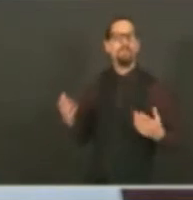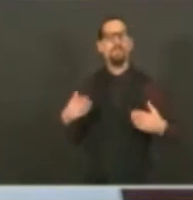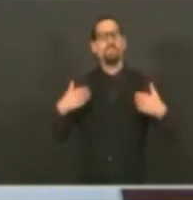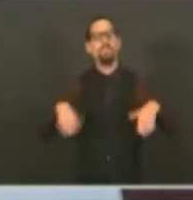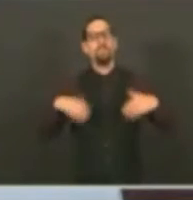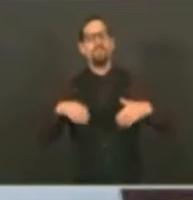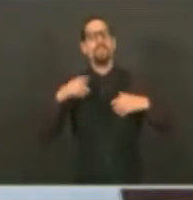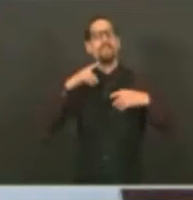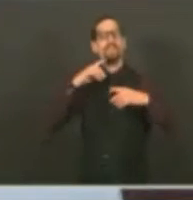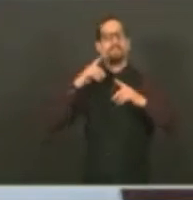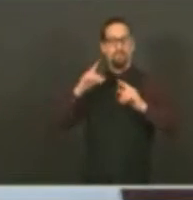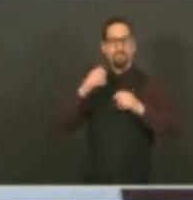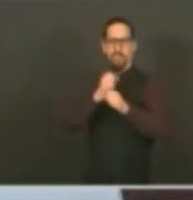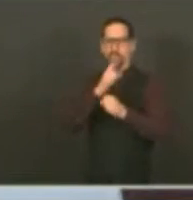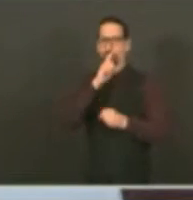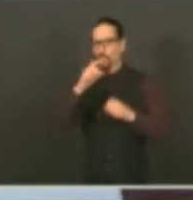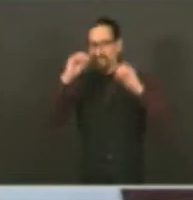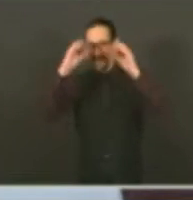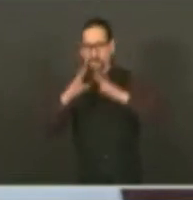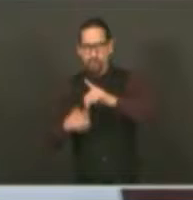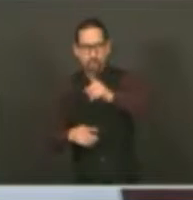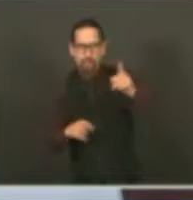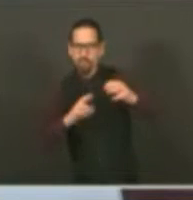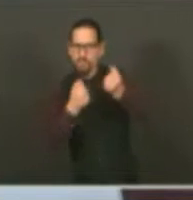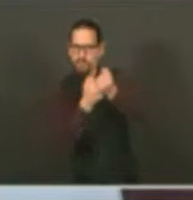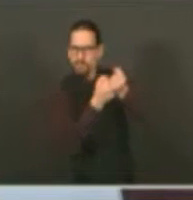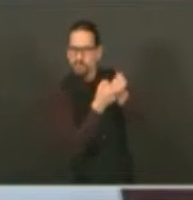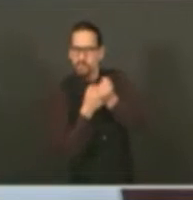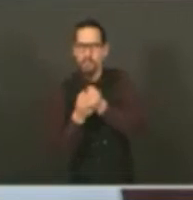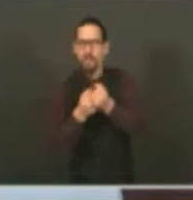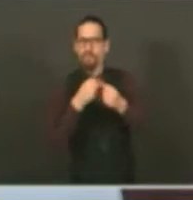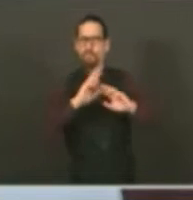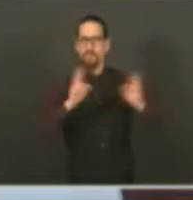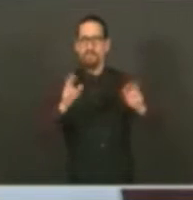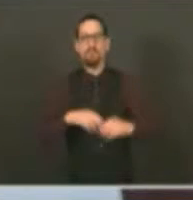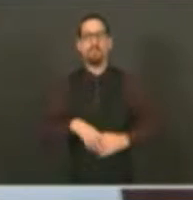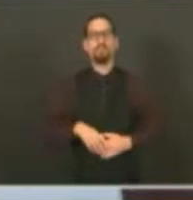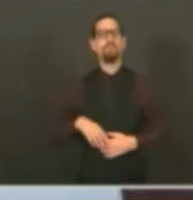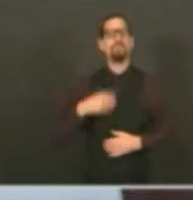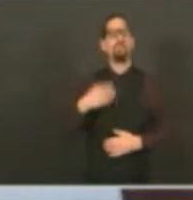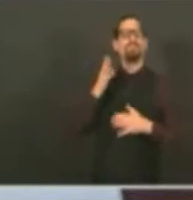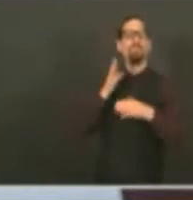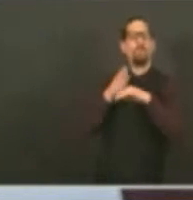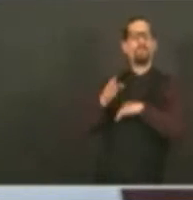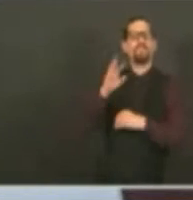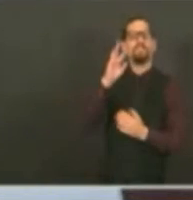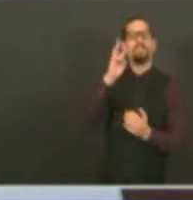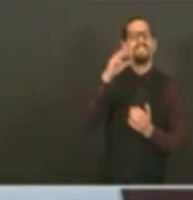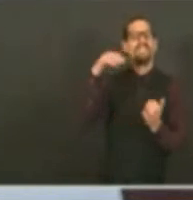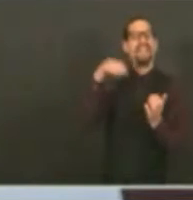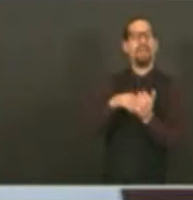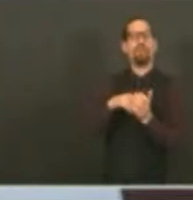have over 6,000 HEPA filters now being delivered to classrooms. We're